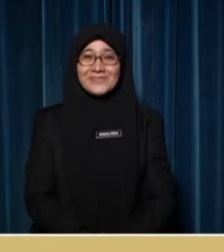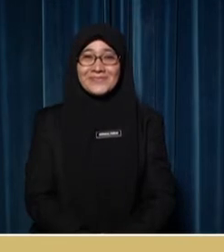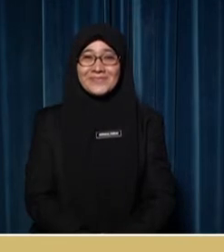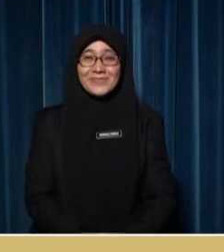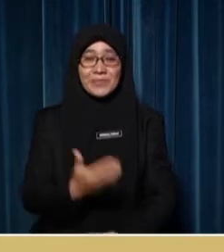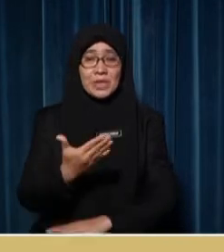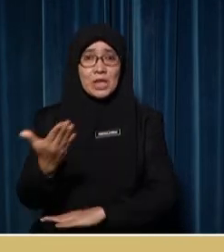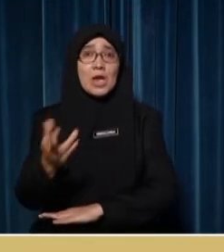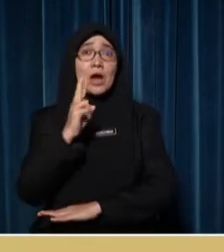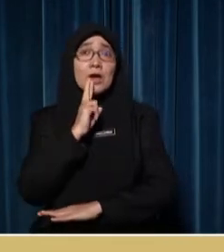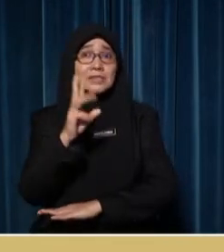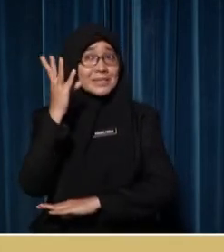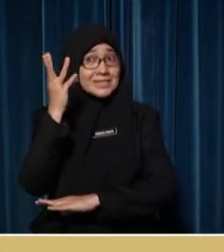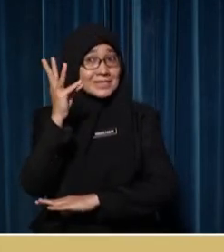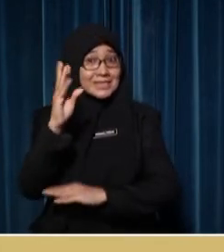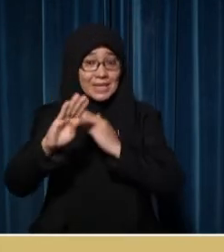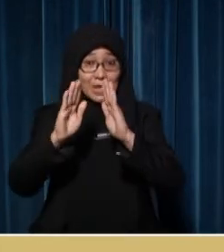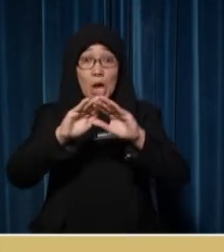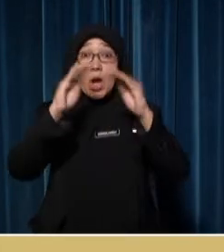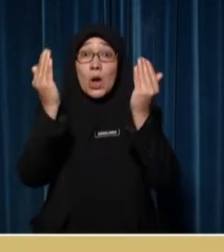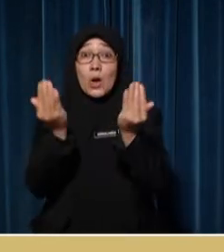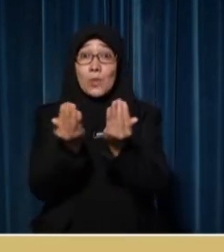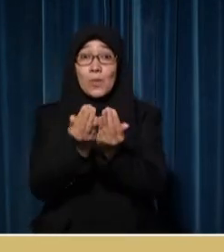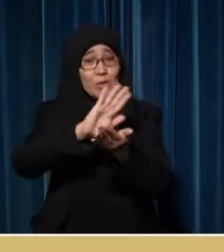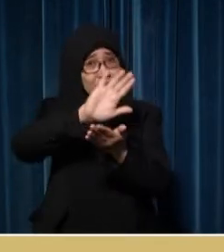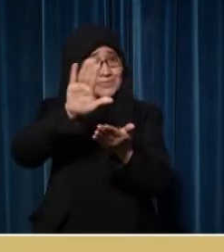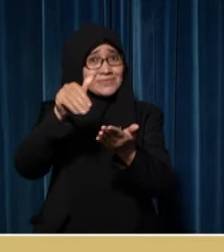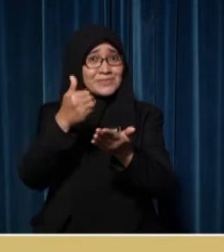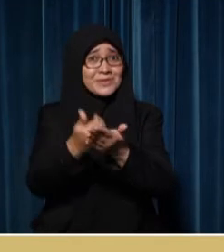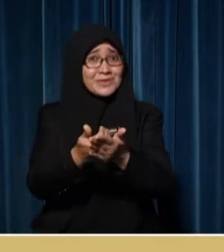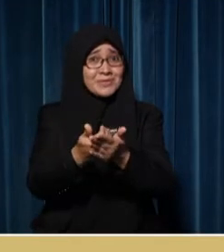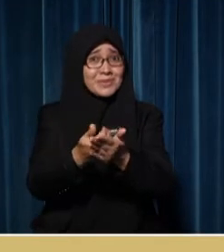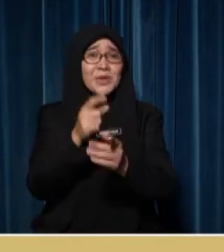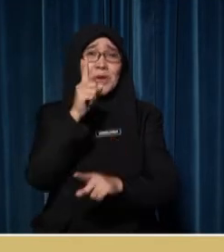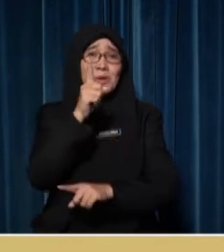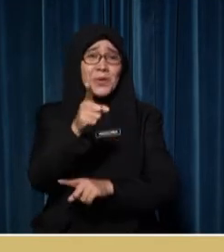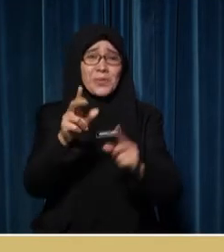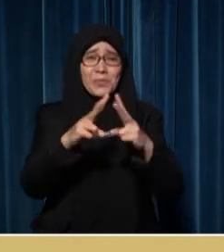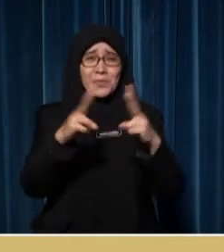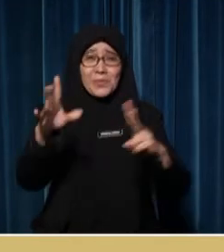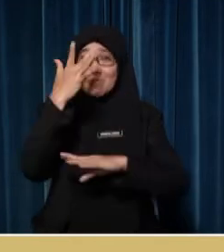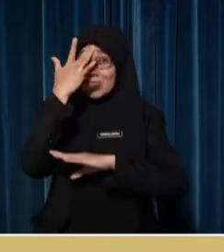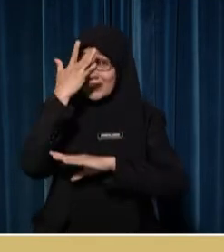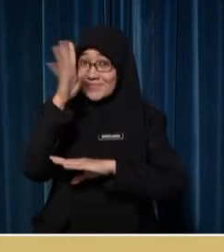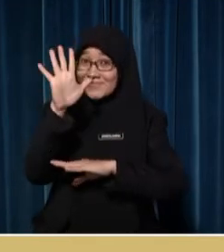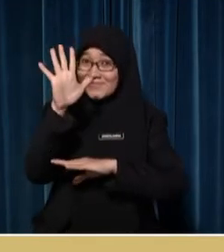There are 16 balls altogether. You are really smart.